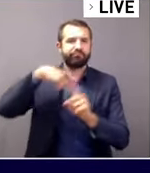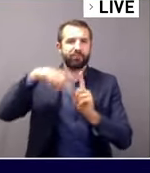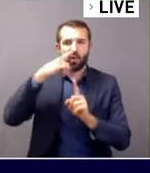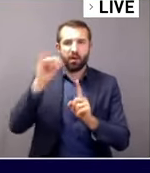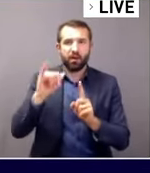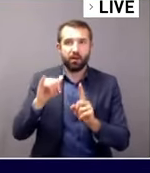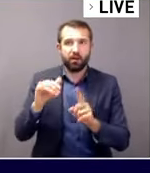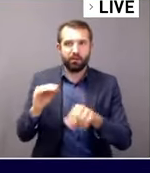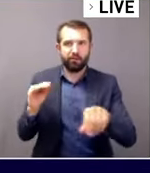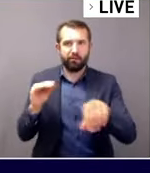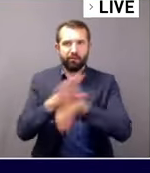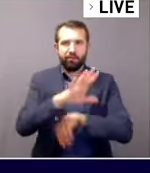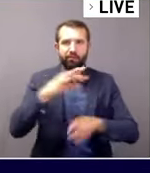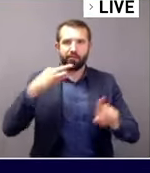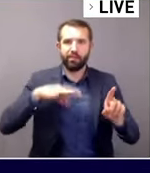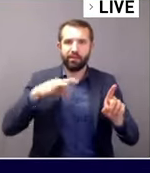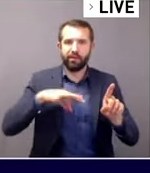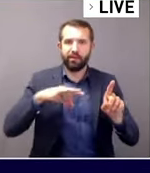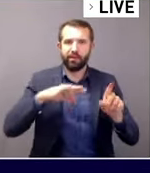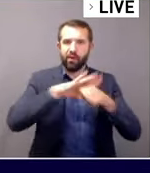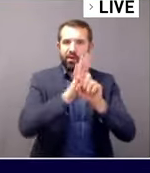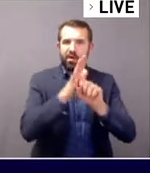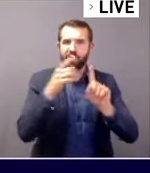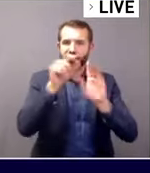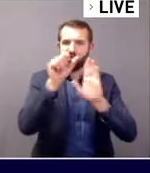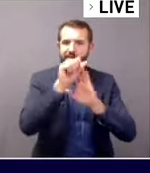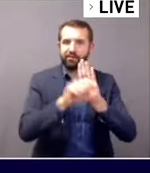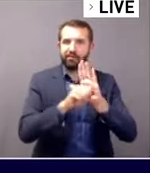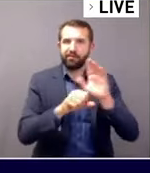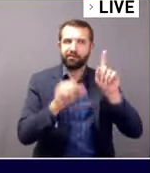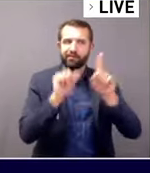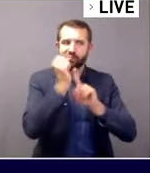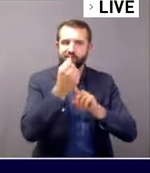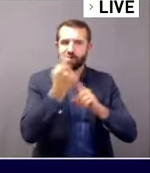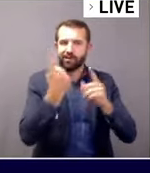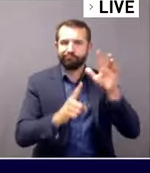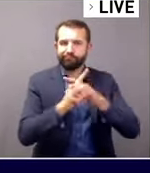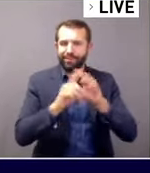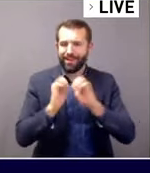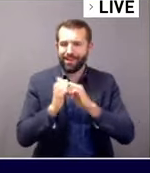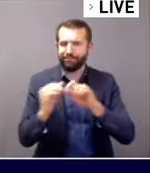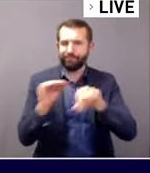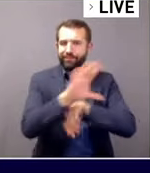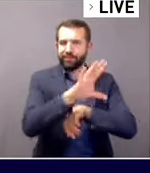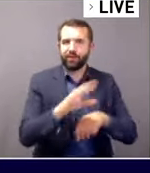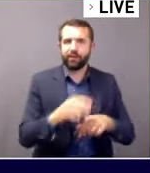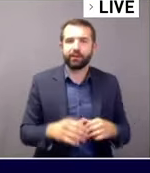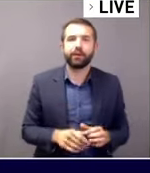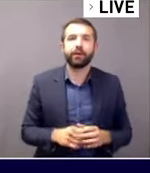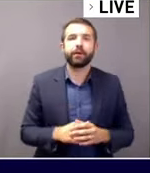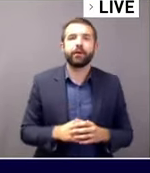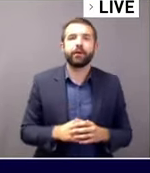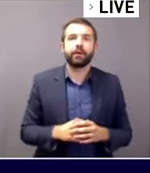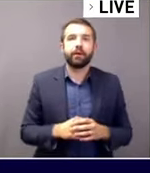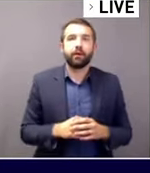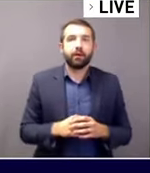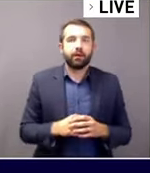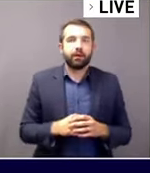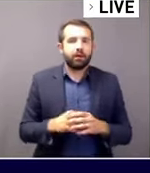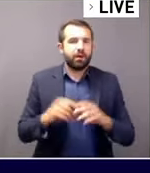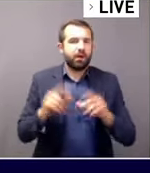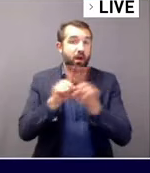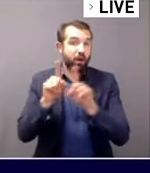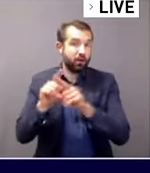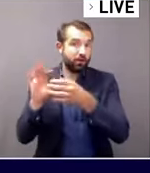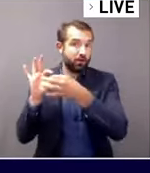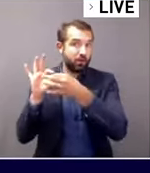COVID-19 situation, and then also your concern level? Has it been higher at some point this year than it is right now? So